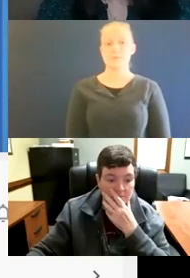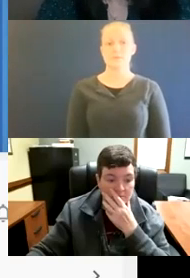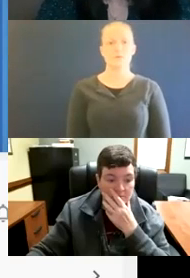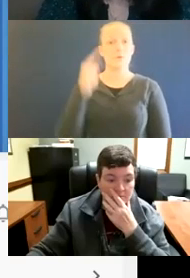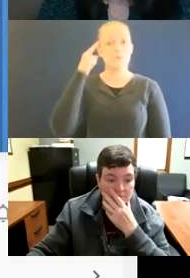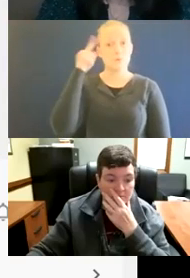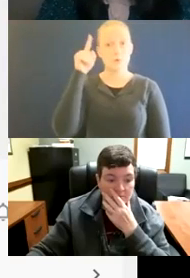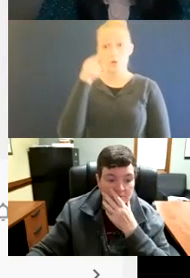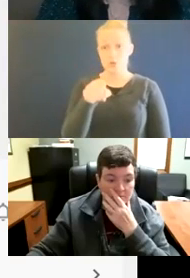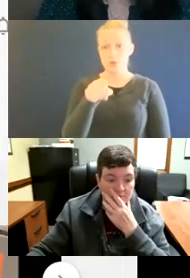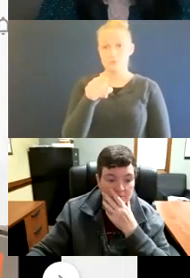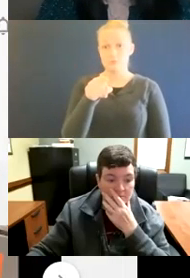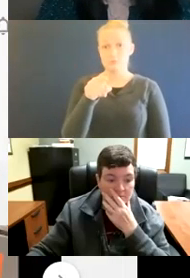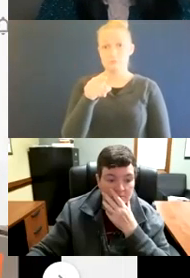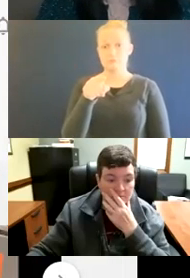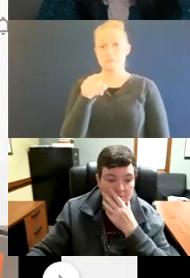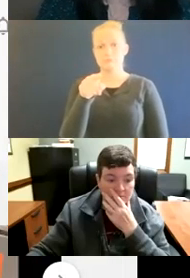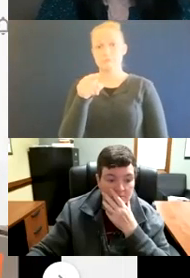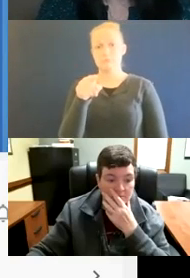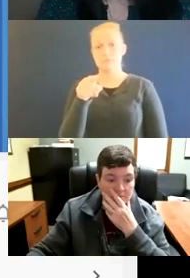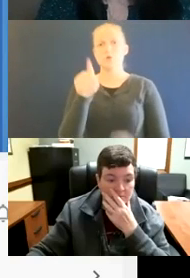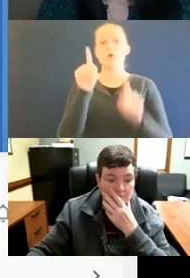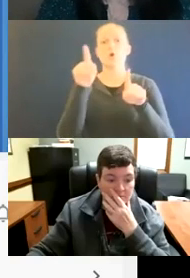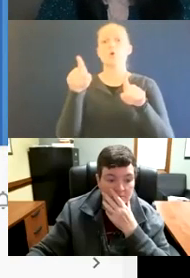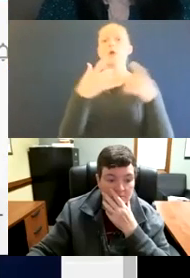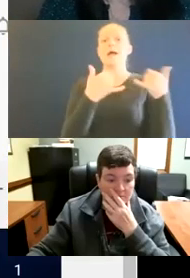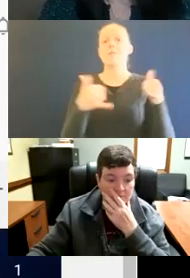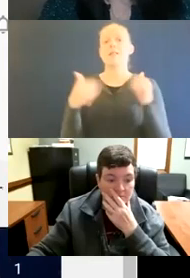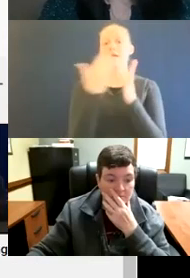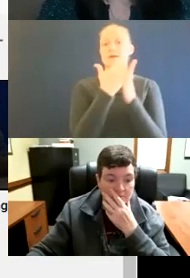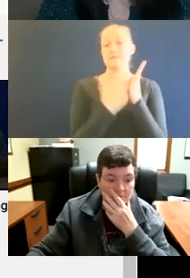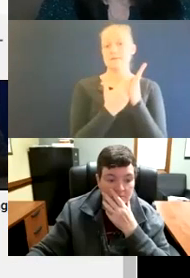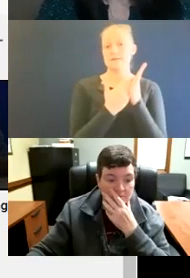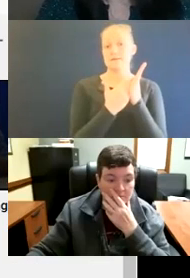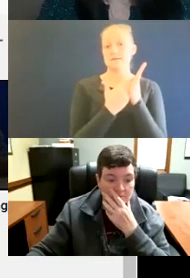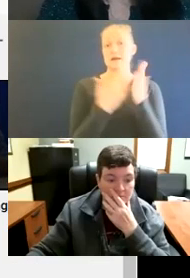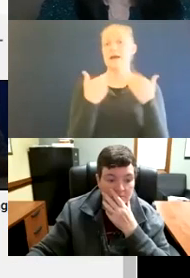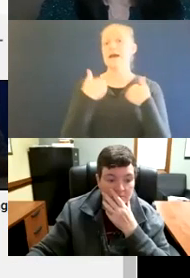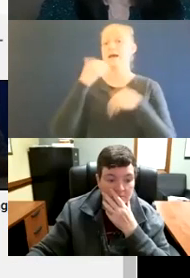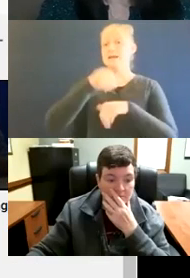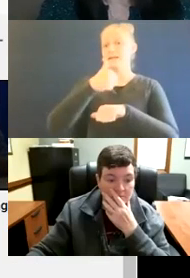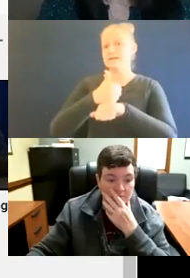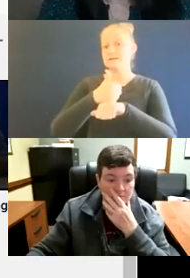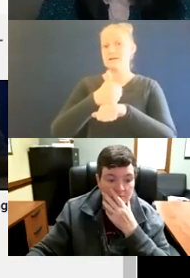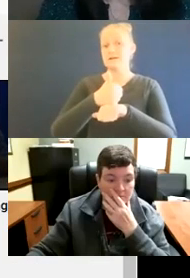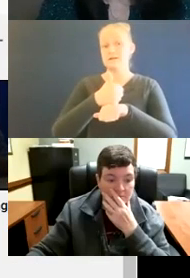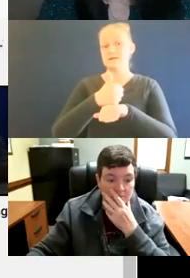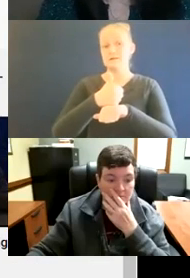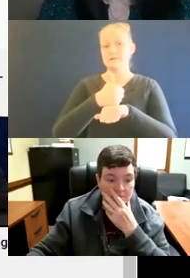view. If you go to playlists, there is a set of